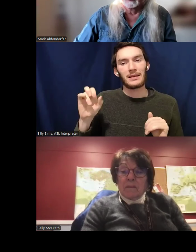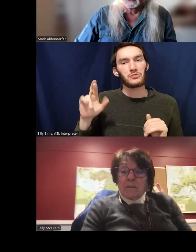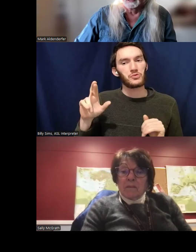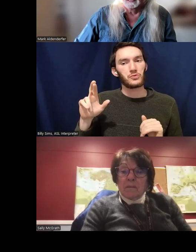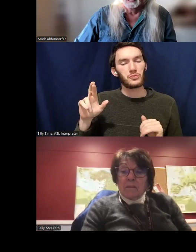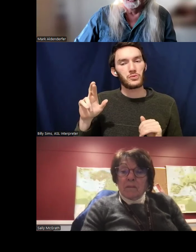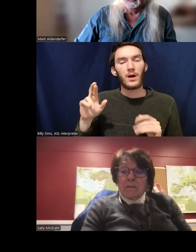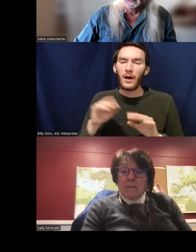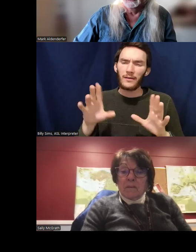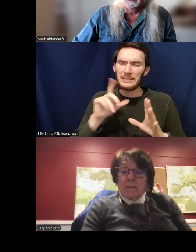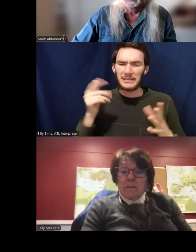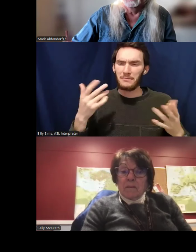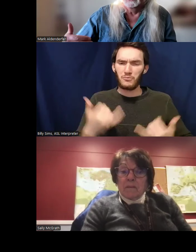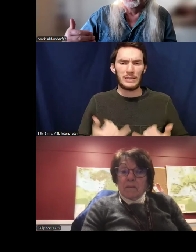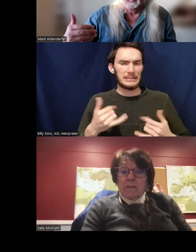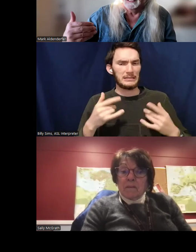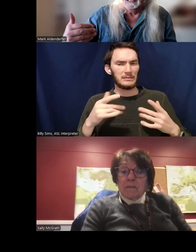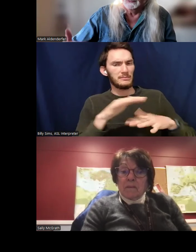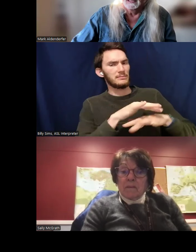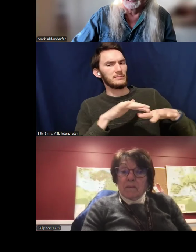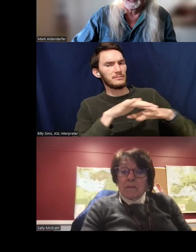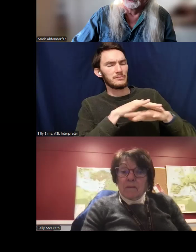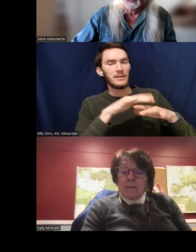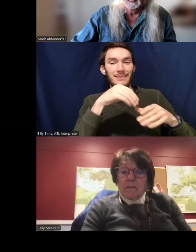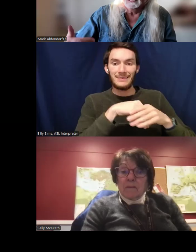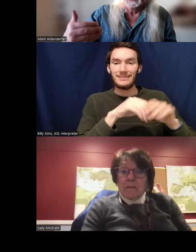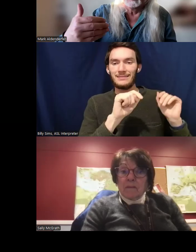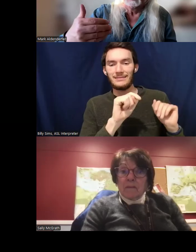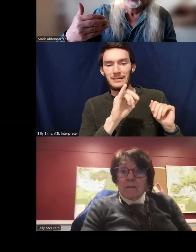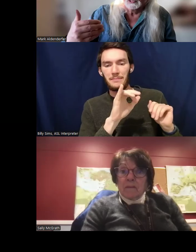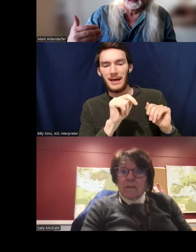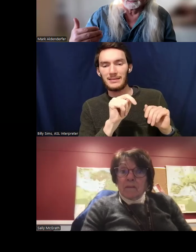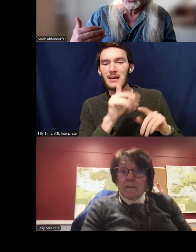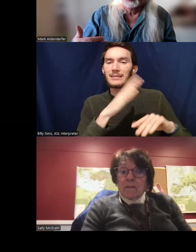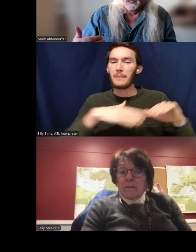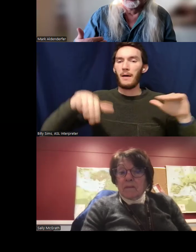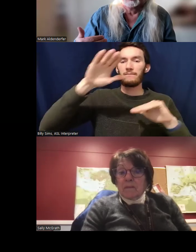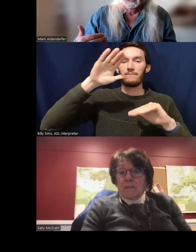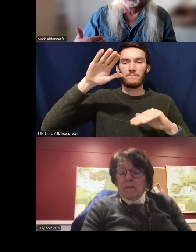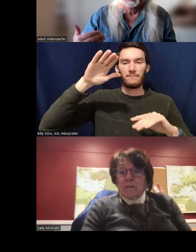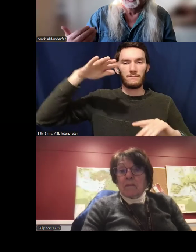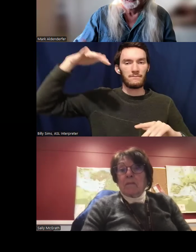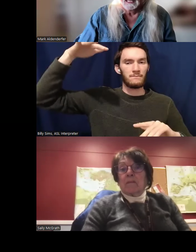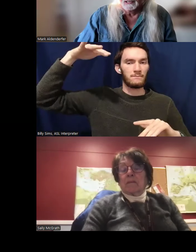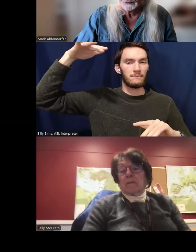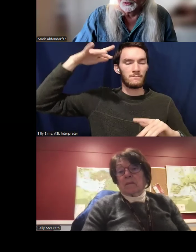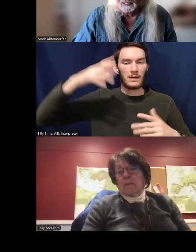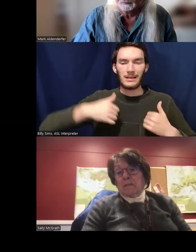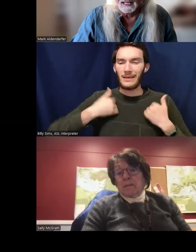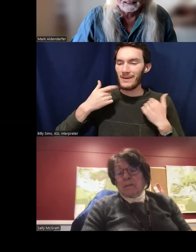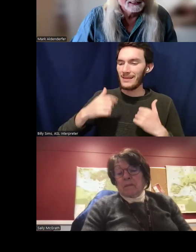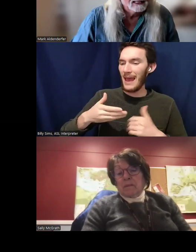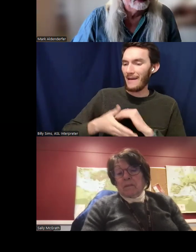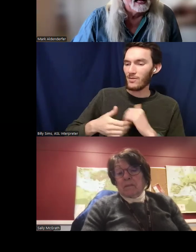present, obviously, in Tibet itself. He's above Tibet somewhere, and he's living in that